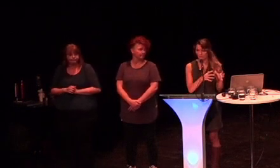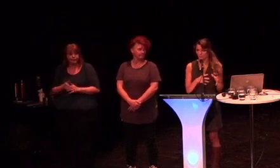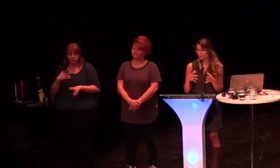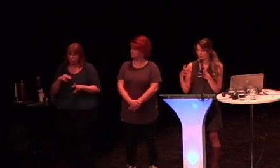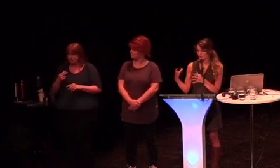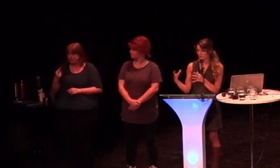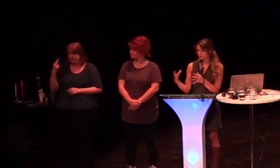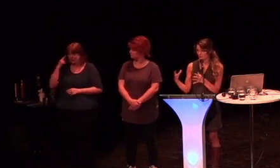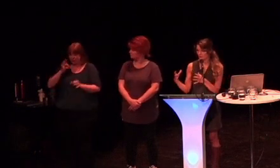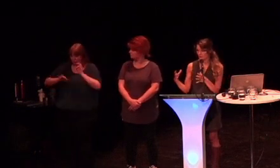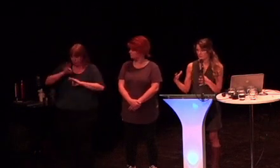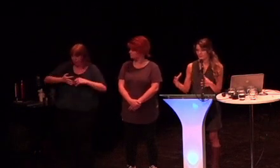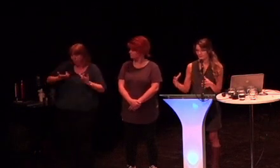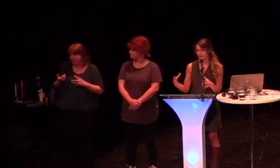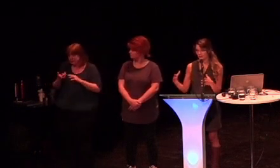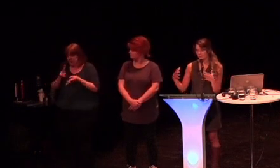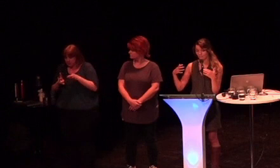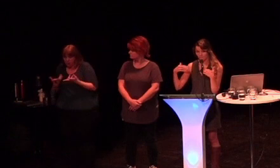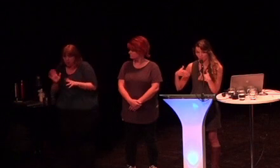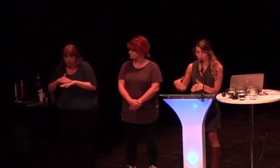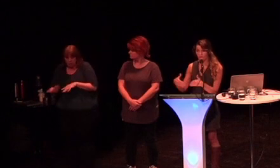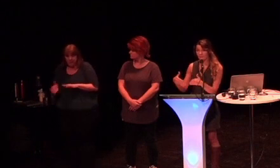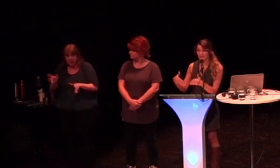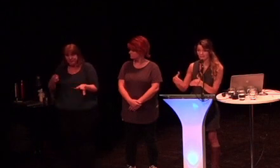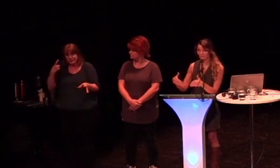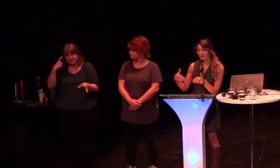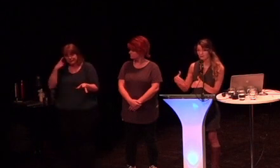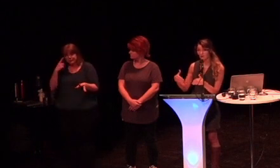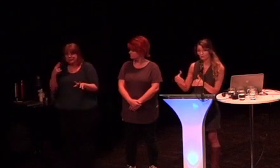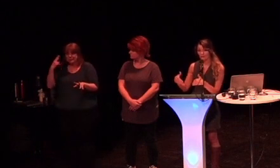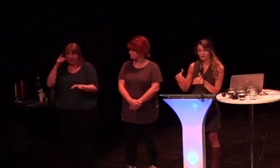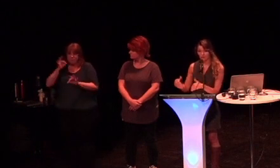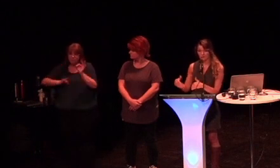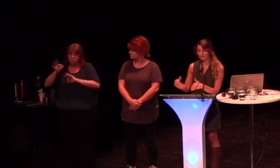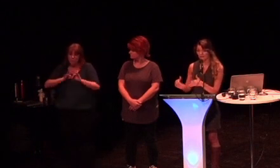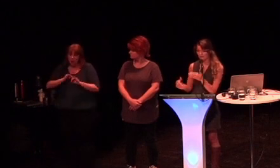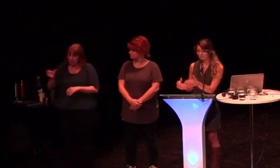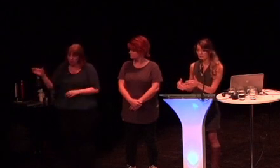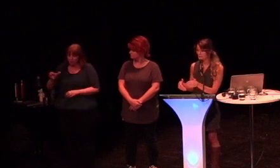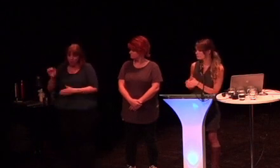using a deaf performer or an interpreter in the space, you need to think about, when using a deaf performer, have you got the right